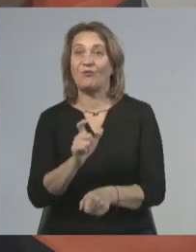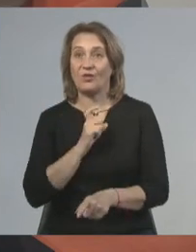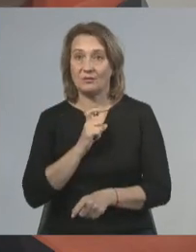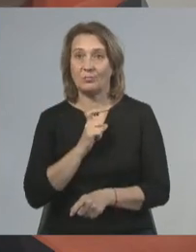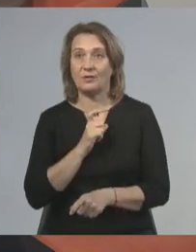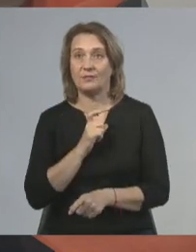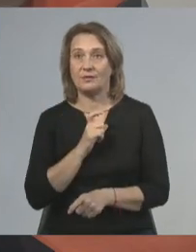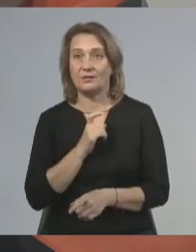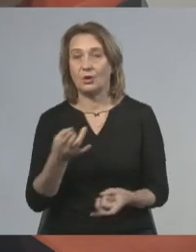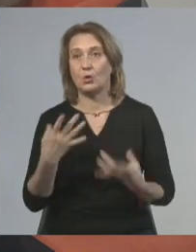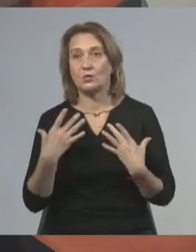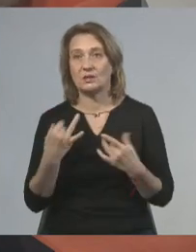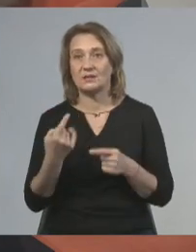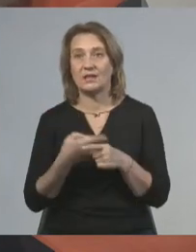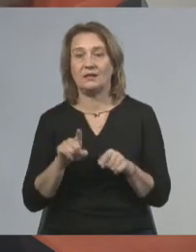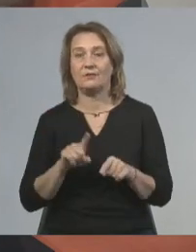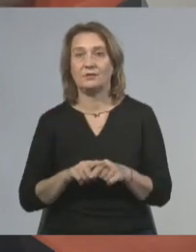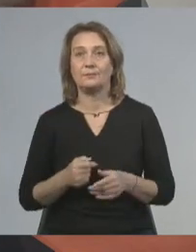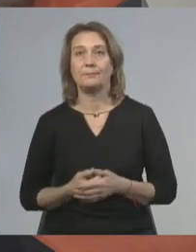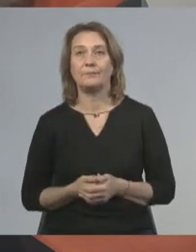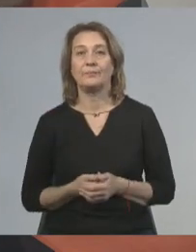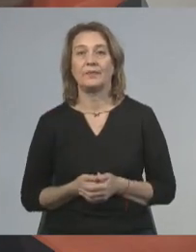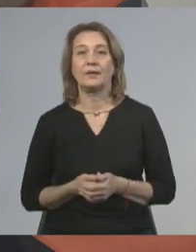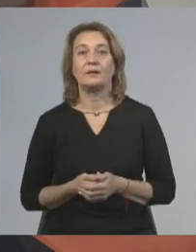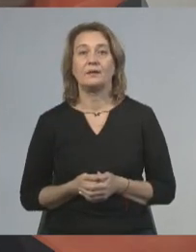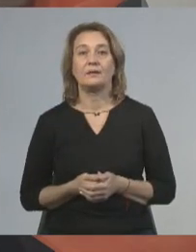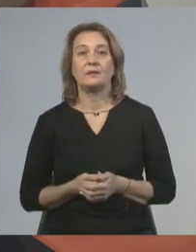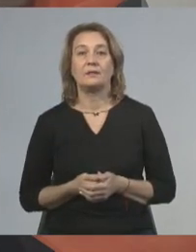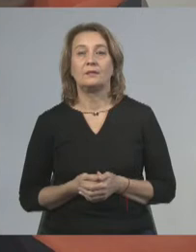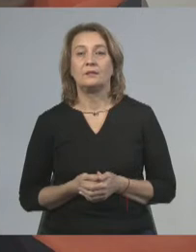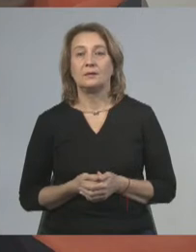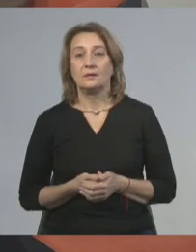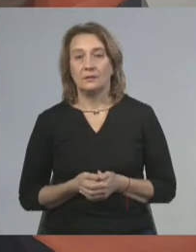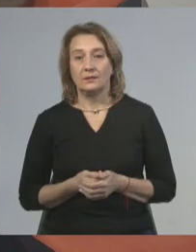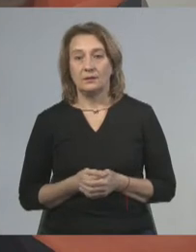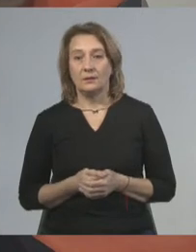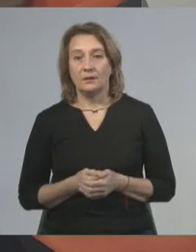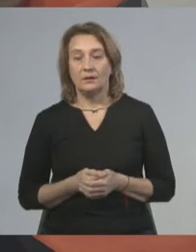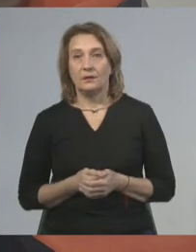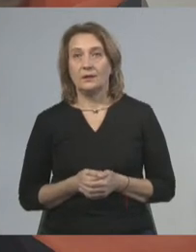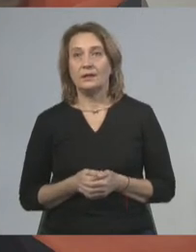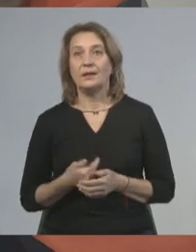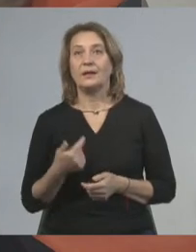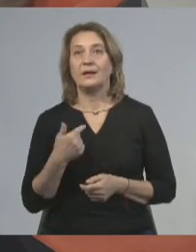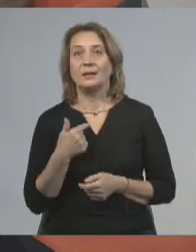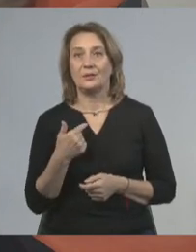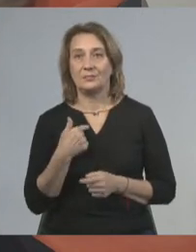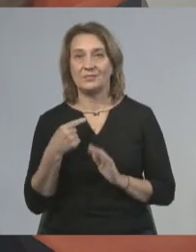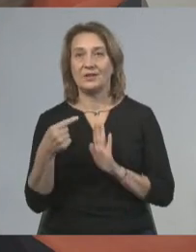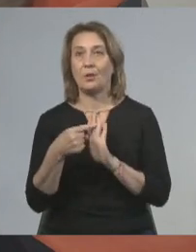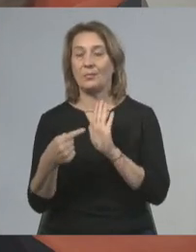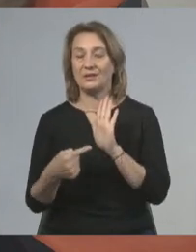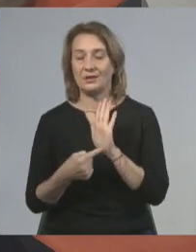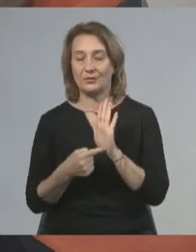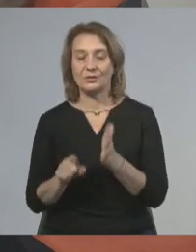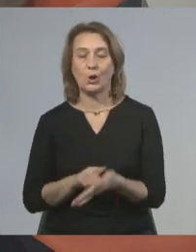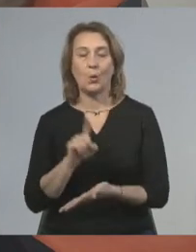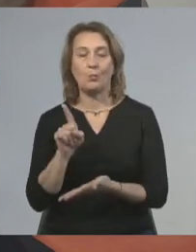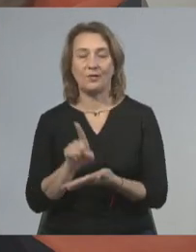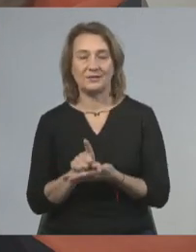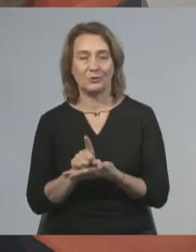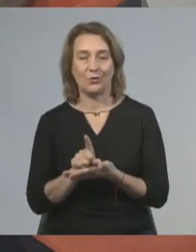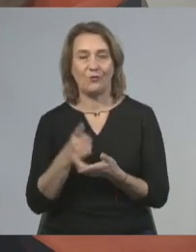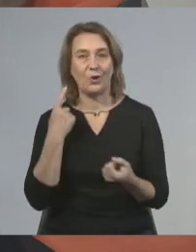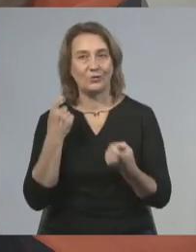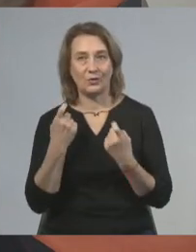answers to the questions that i just voiced i do have something to say i will